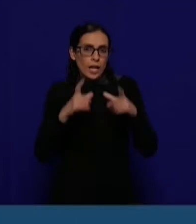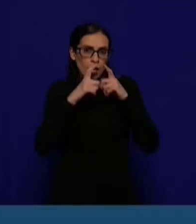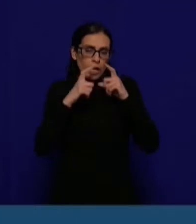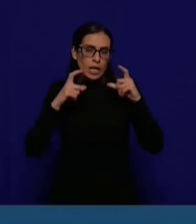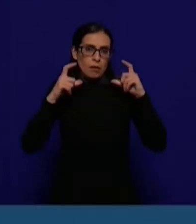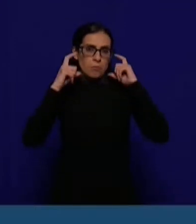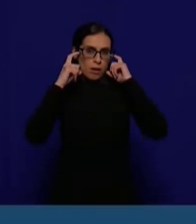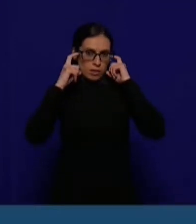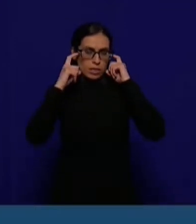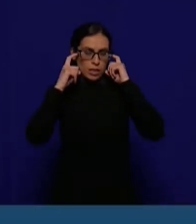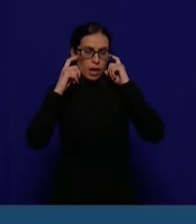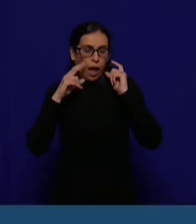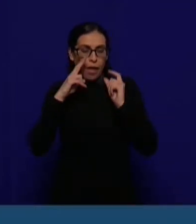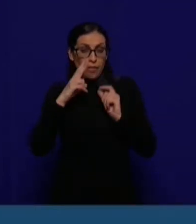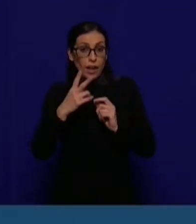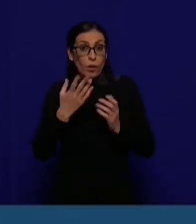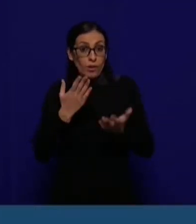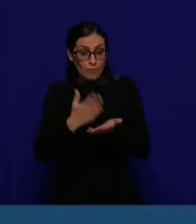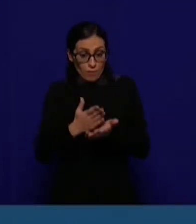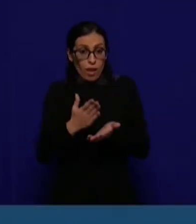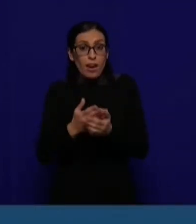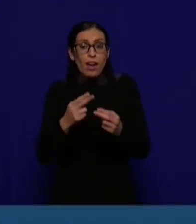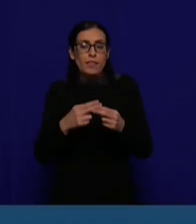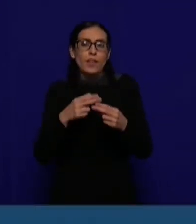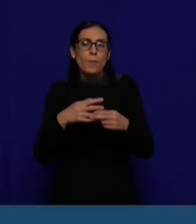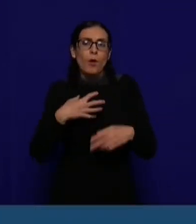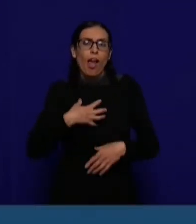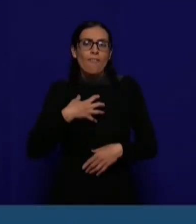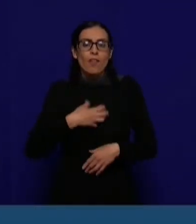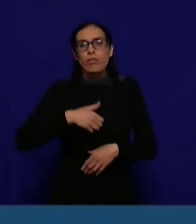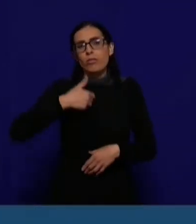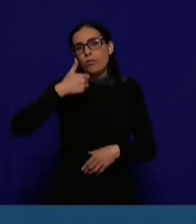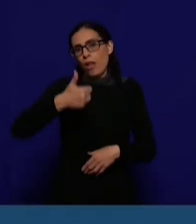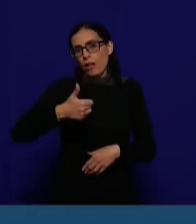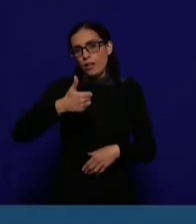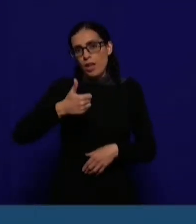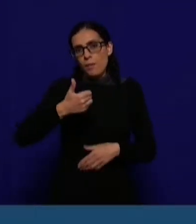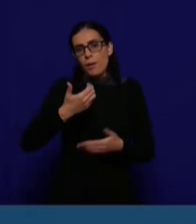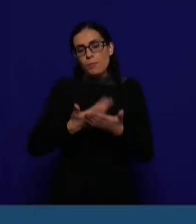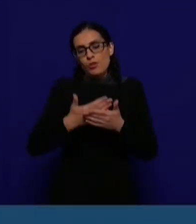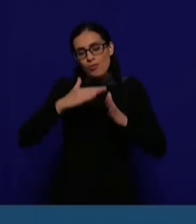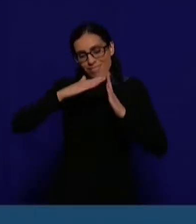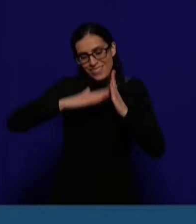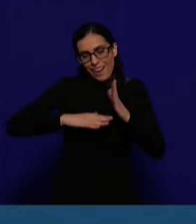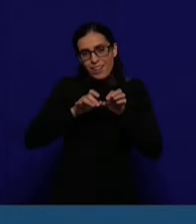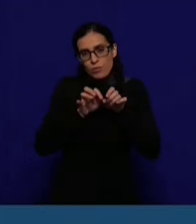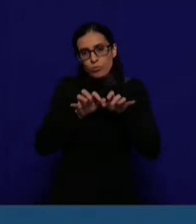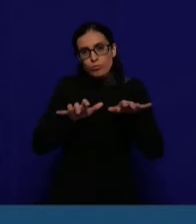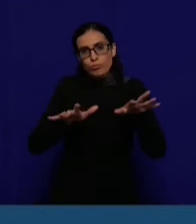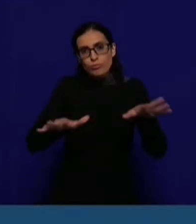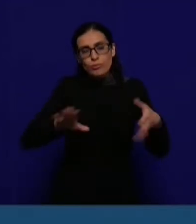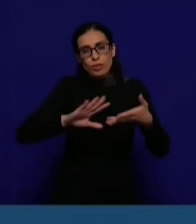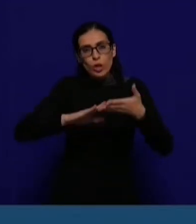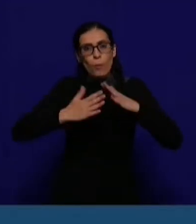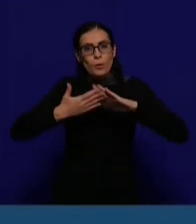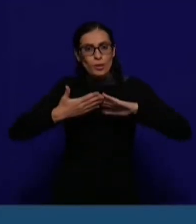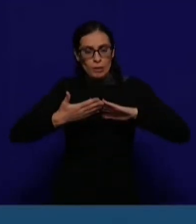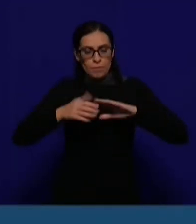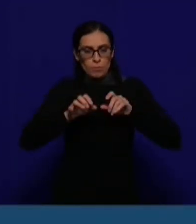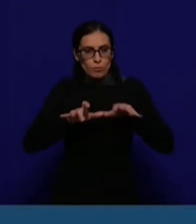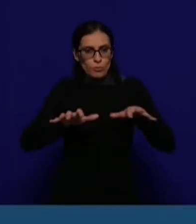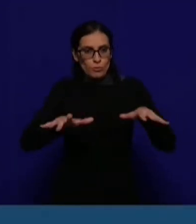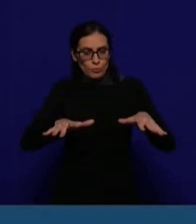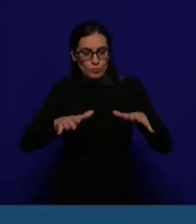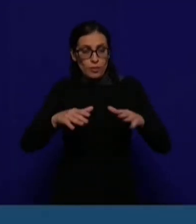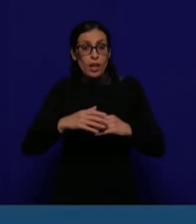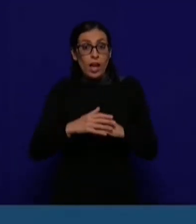kemm huma qed ikollhom impatt ukoll fuq it-trasmissjoni fil-komunità. U nafu li meta inti kollok persuni li jkunu qegħdin jersqu qrib